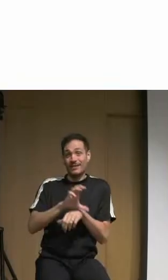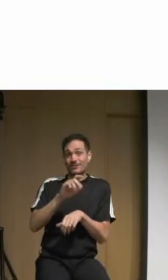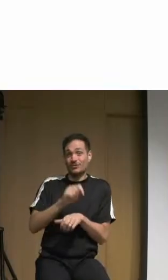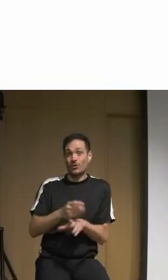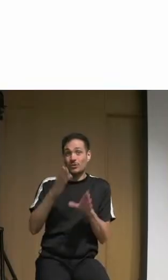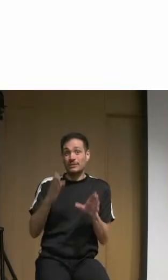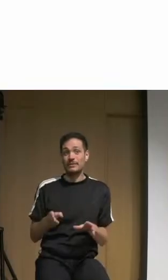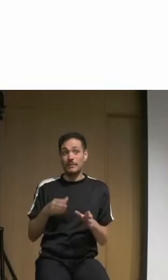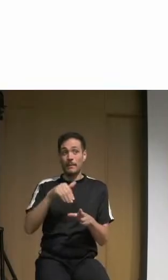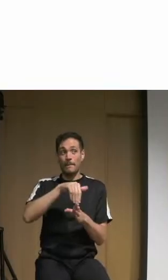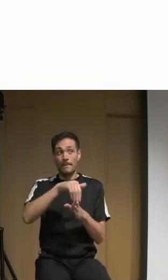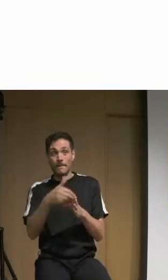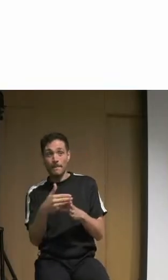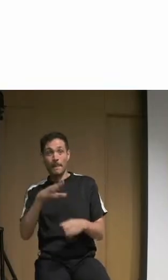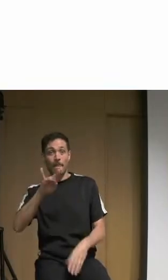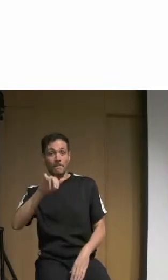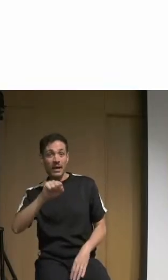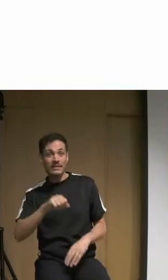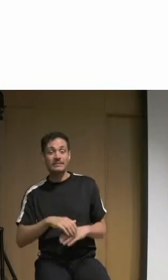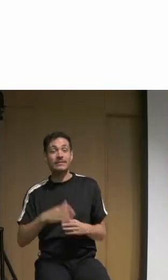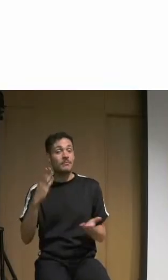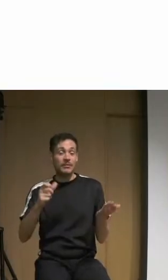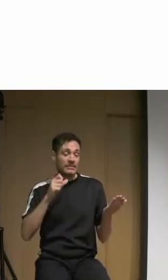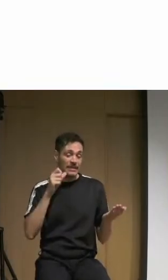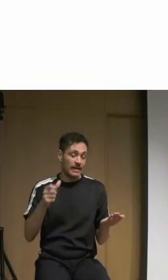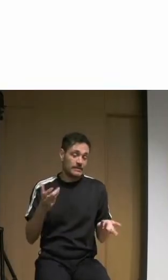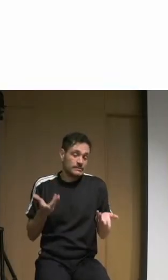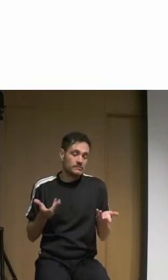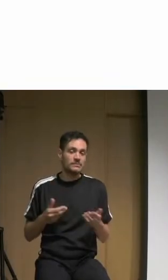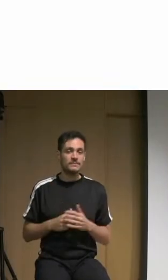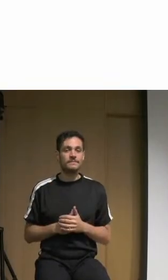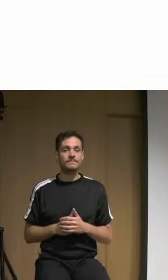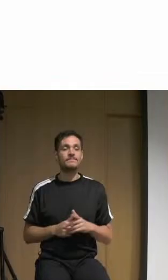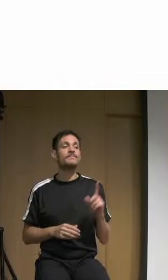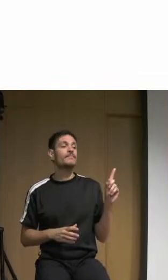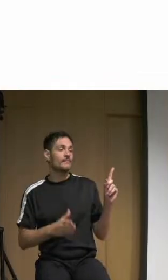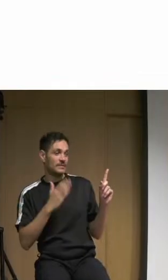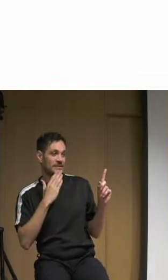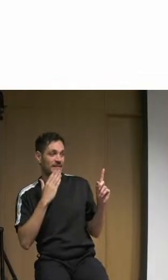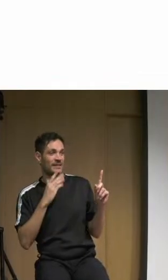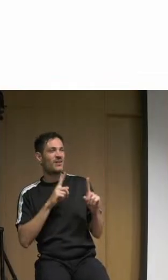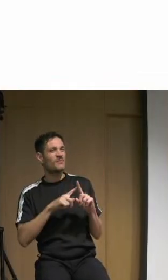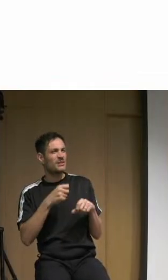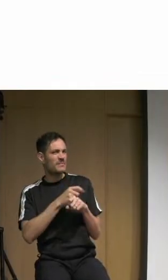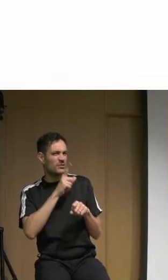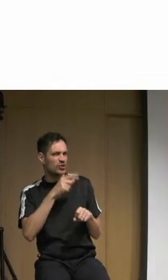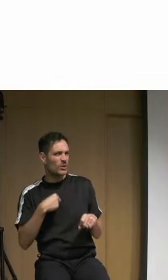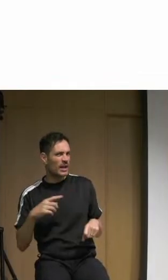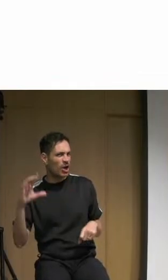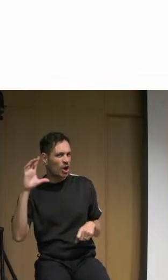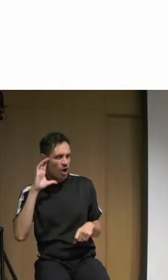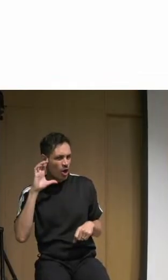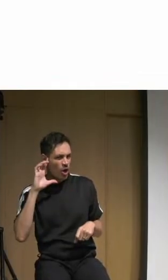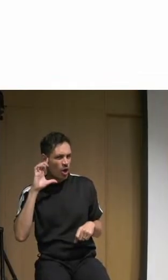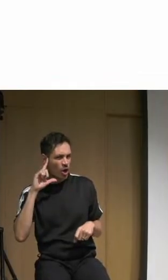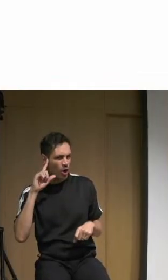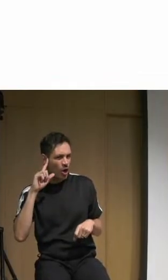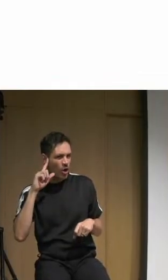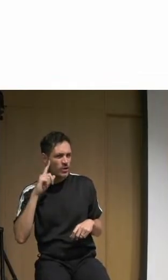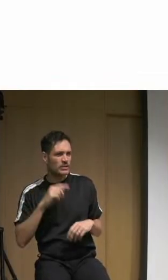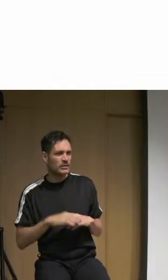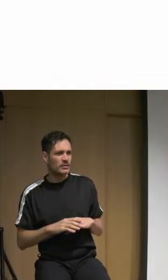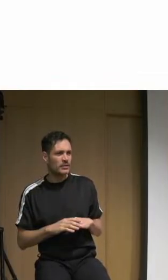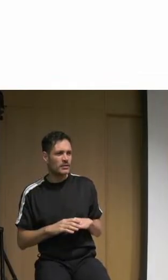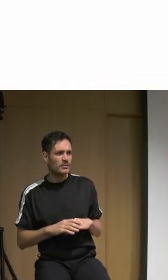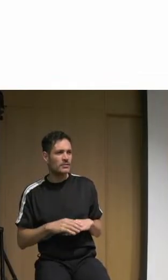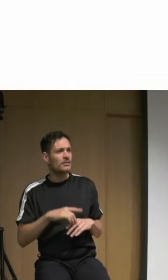and provide some feedback. Thank you for that, but I'm sorry, just to make sure I heard you. Did you say they did not proceed